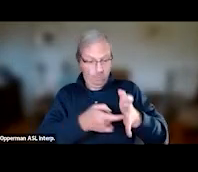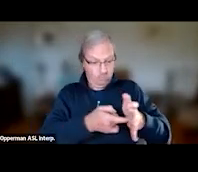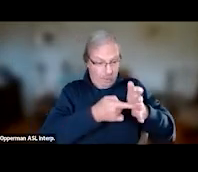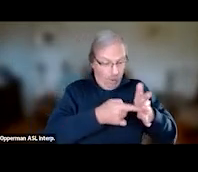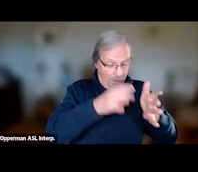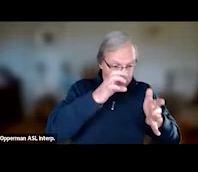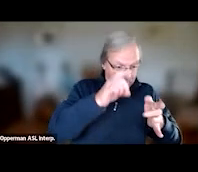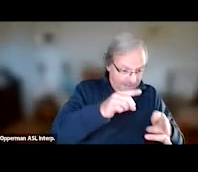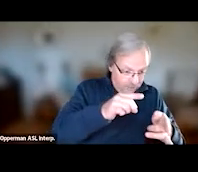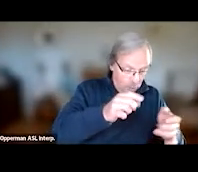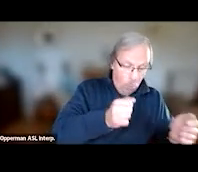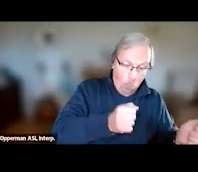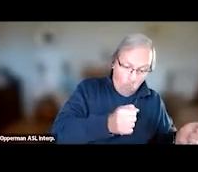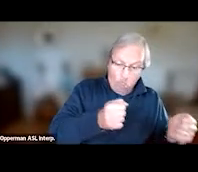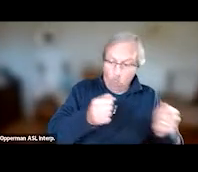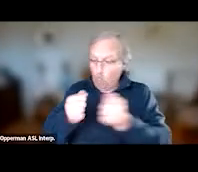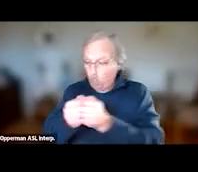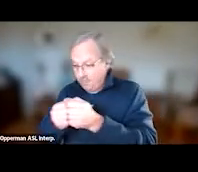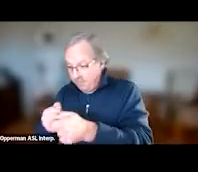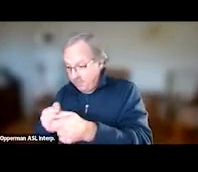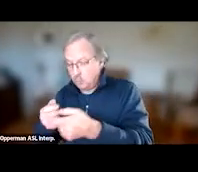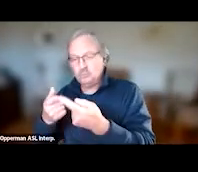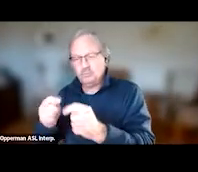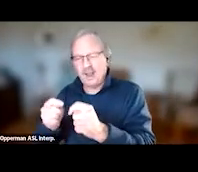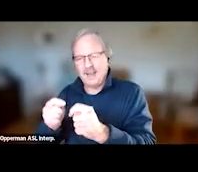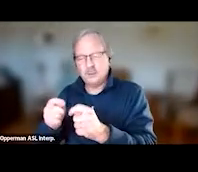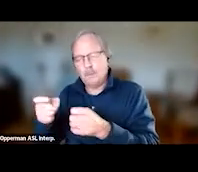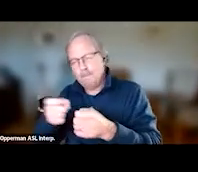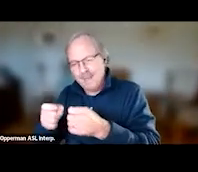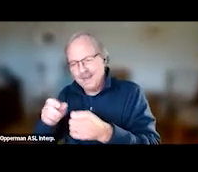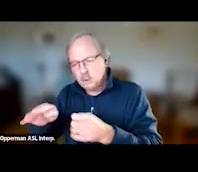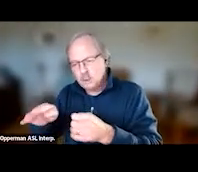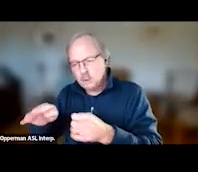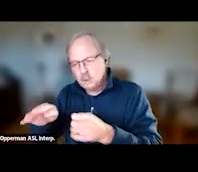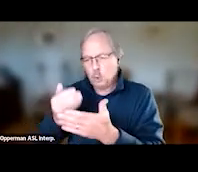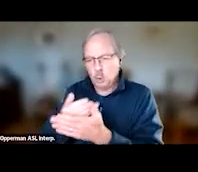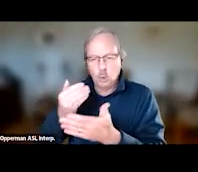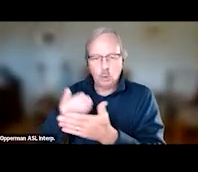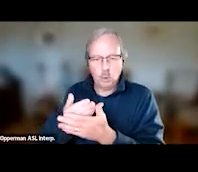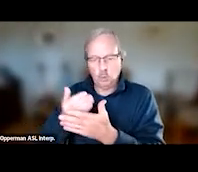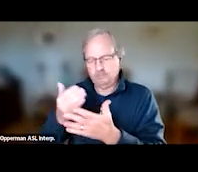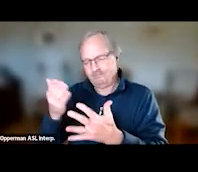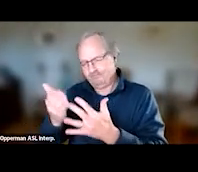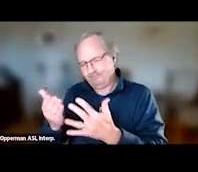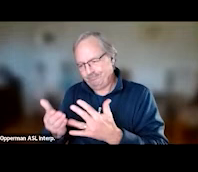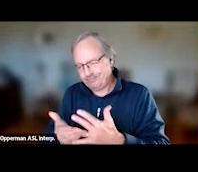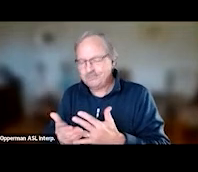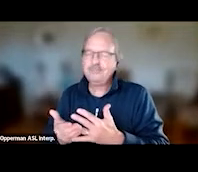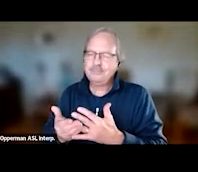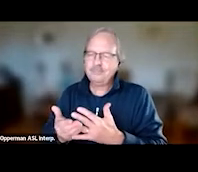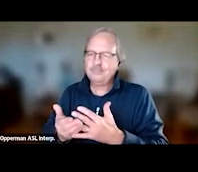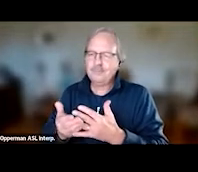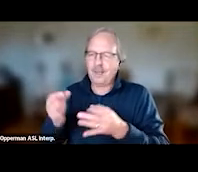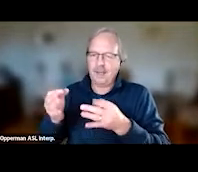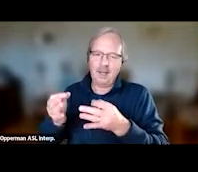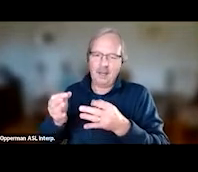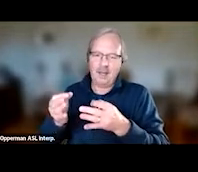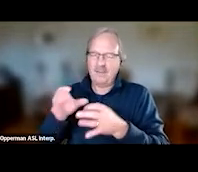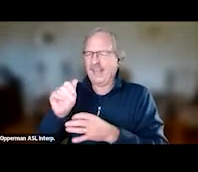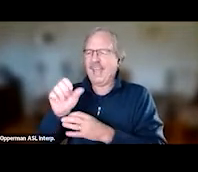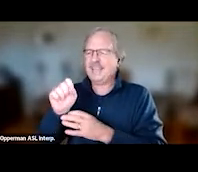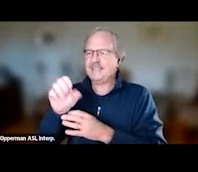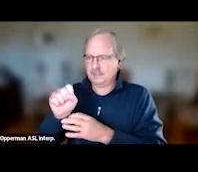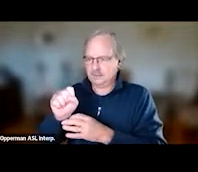education with attempting to manage your new docket. But unfortunately, in Ohio at least,